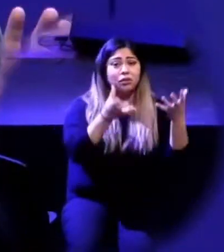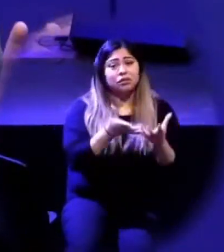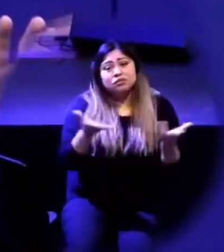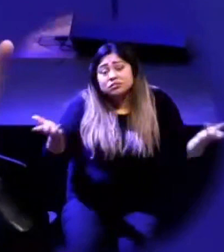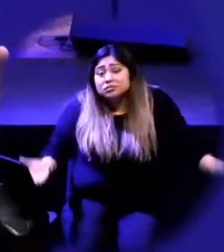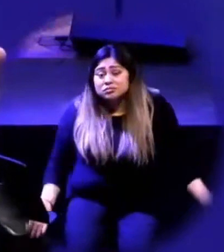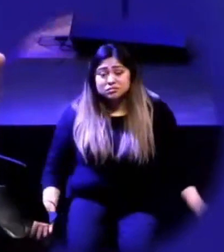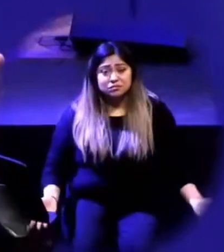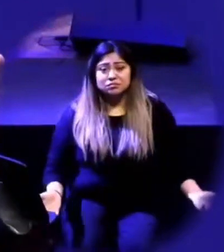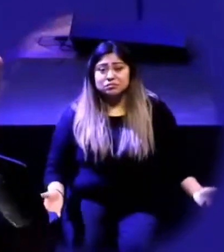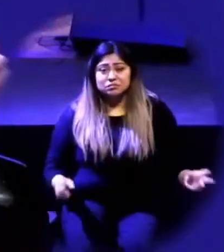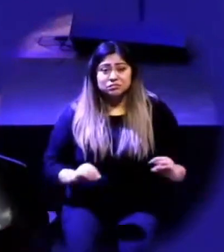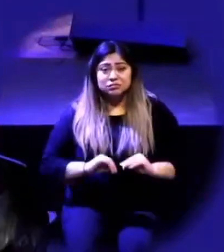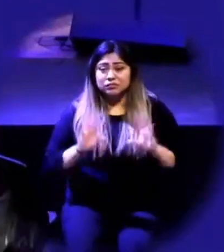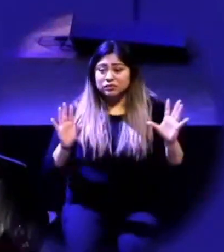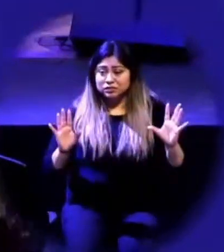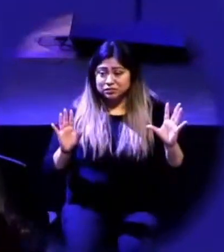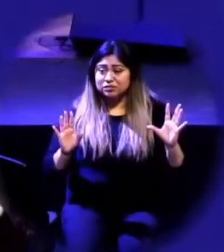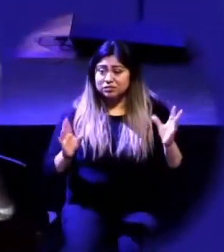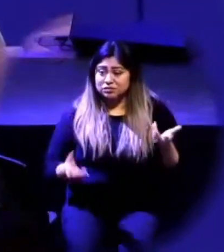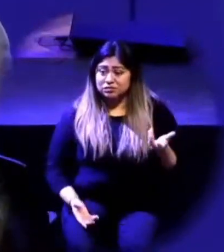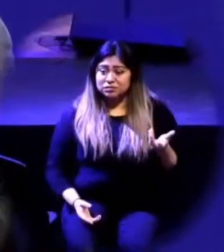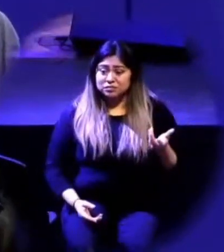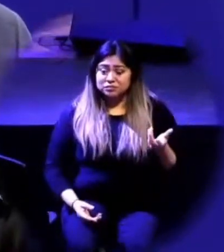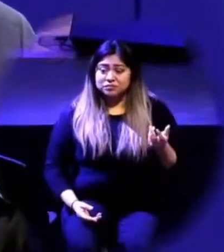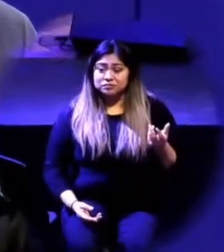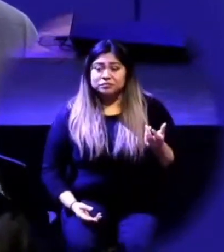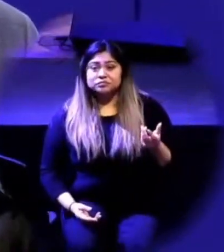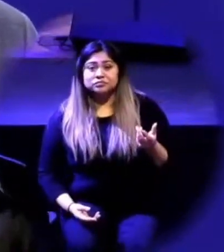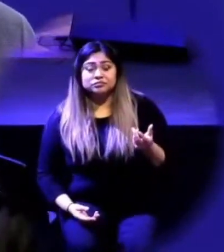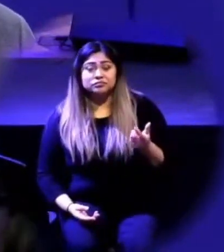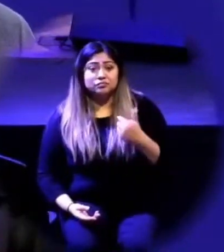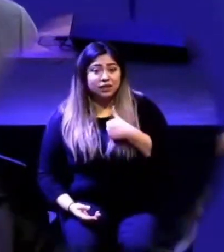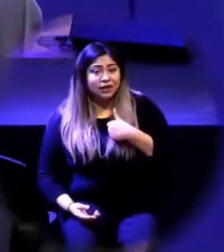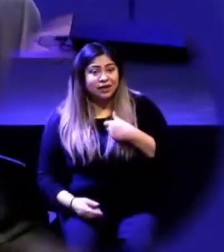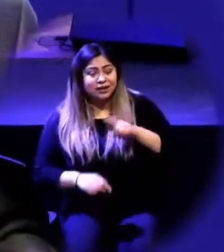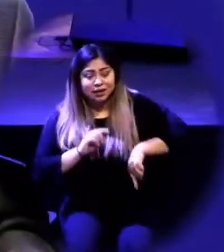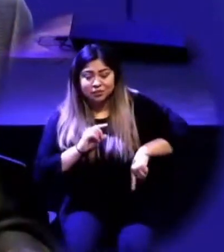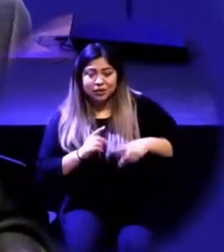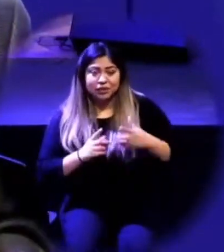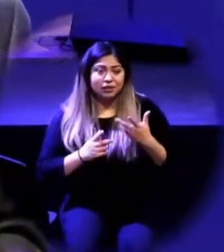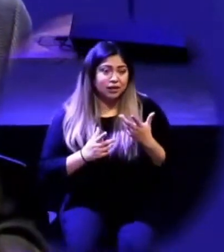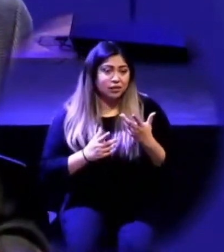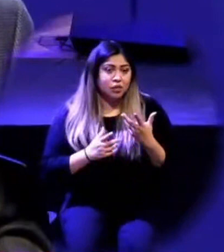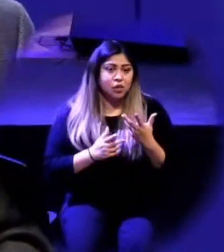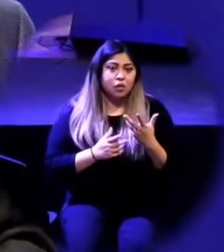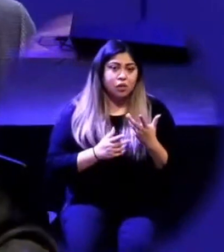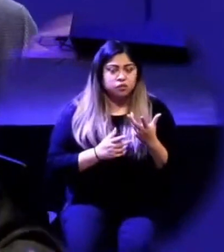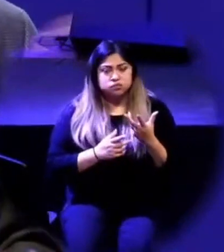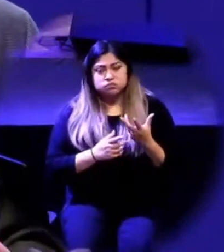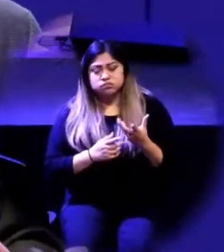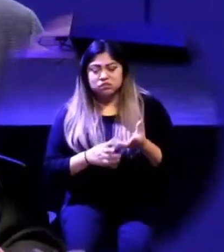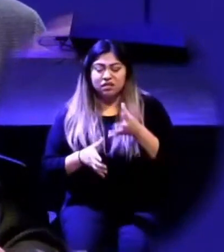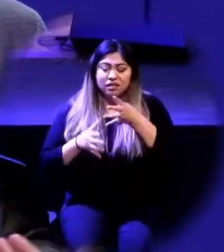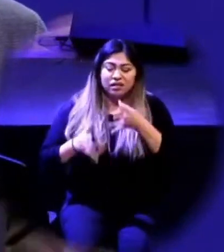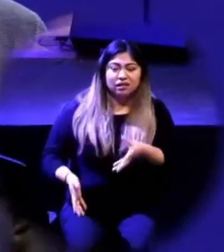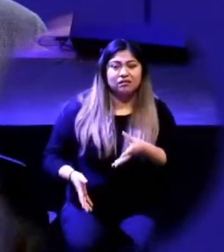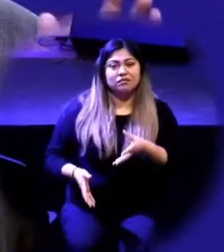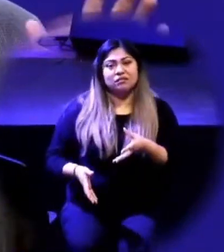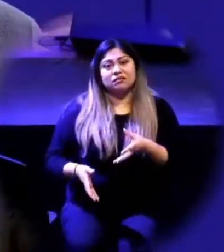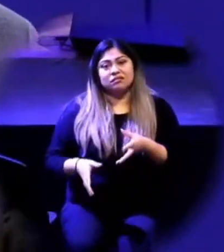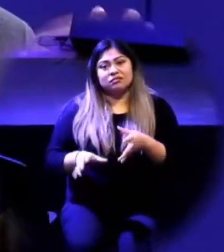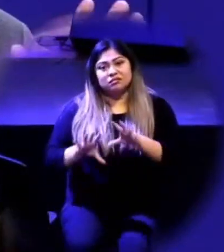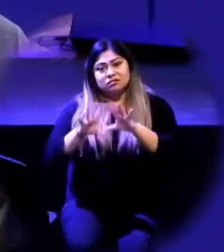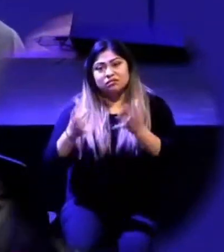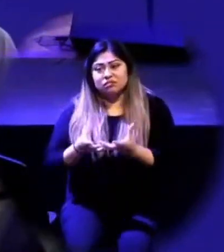that he says, I must take care, on the one hand, never to despise or be unthankful for these earthly blessings, but on the other hand,